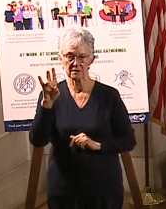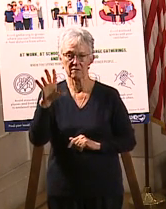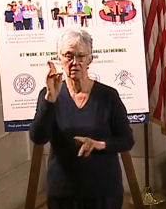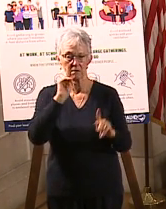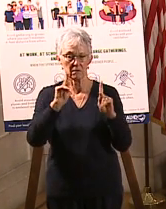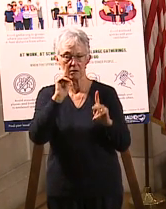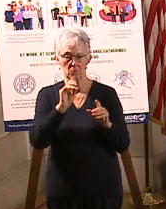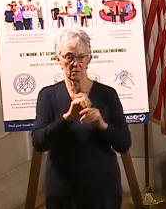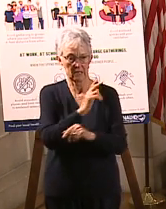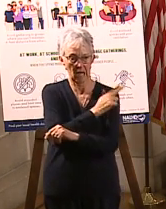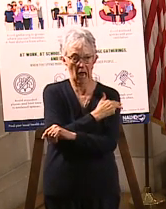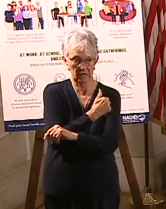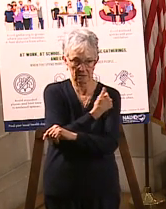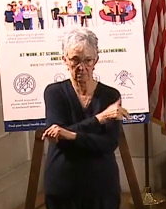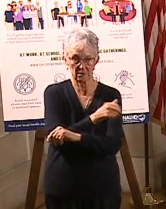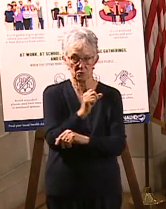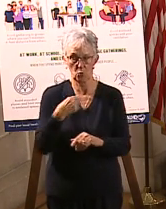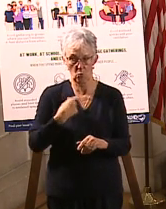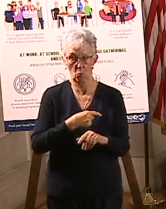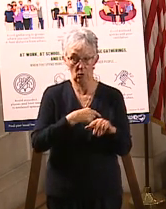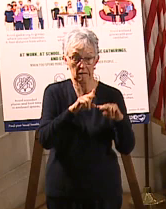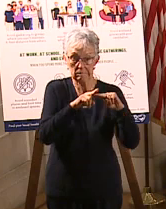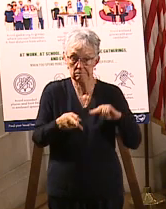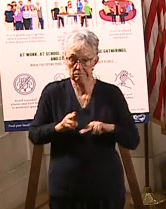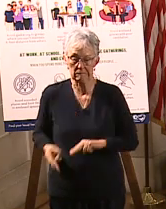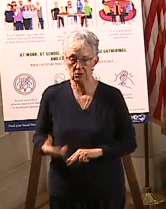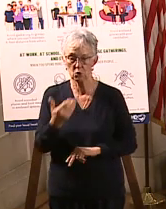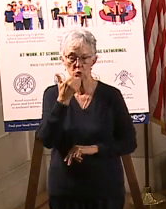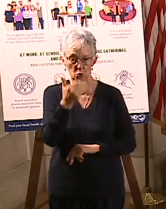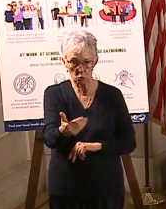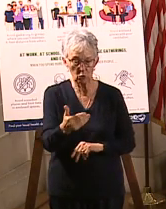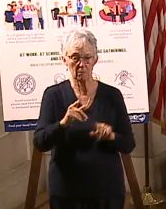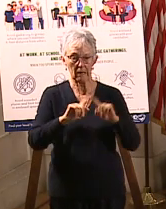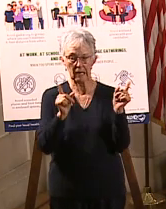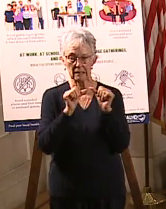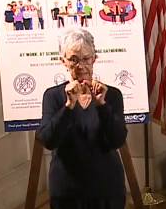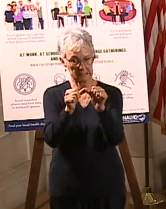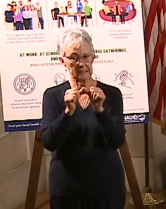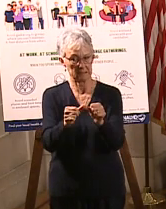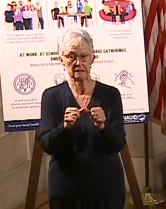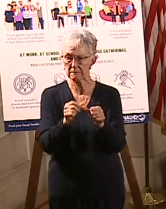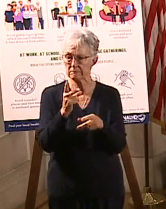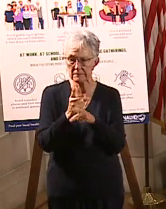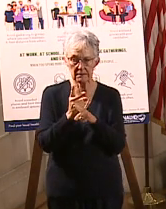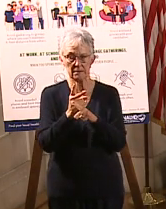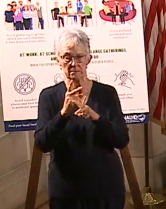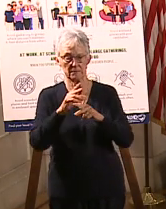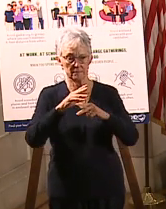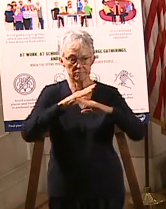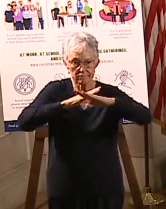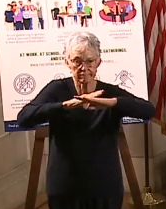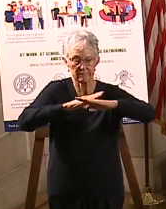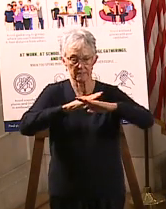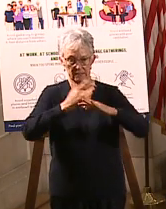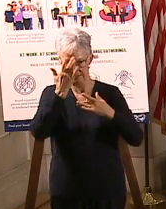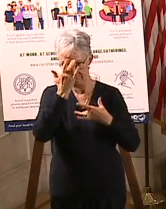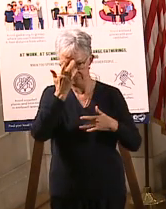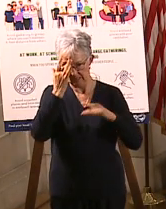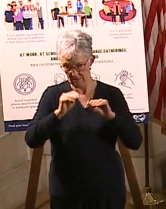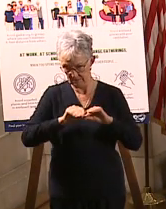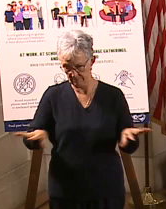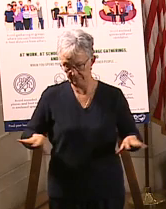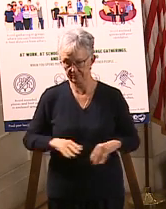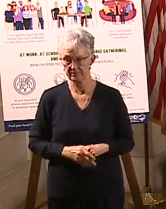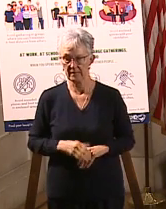hospital capacity. So please, everybody take steps to be able to slow the spread of the virus. We are going to have 2 speakers here